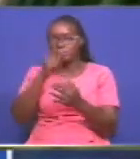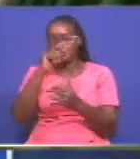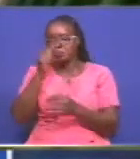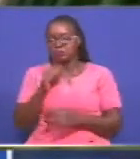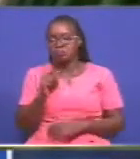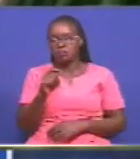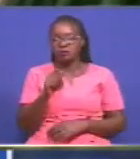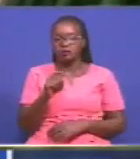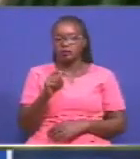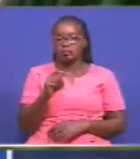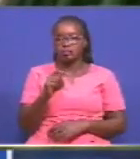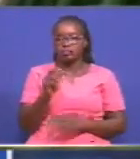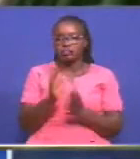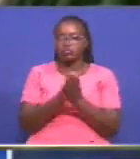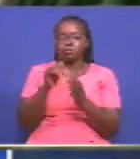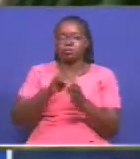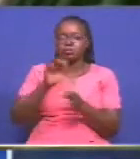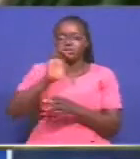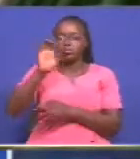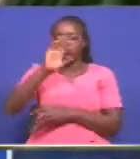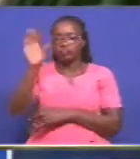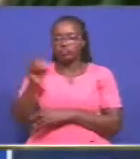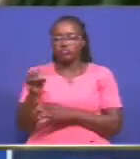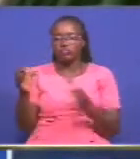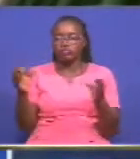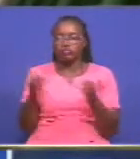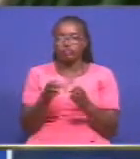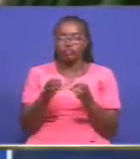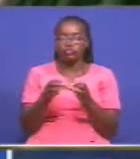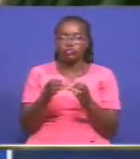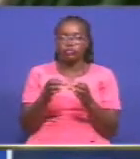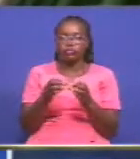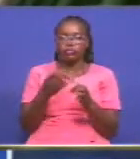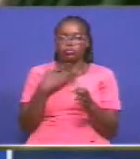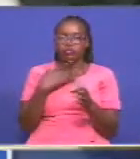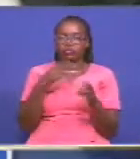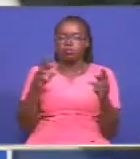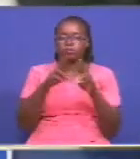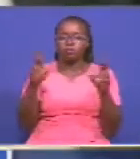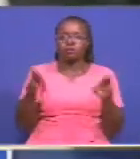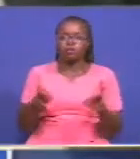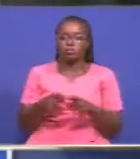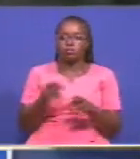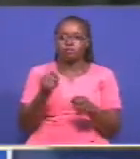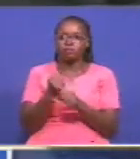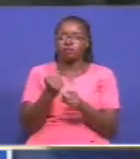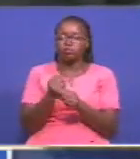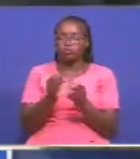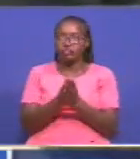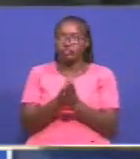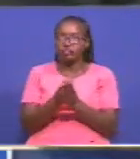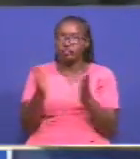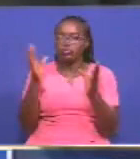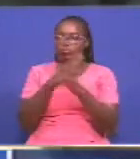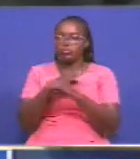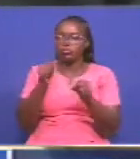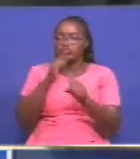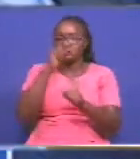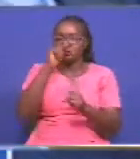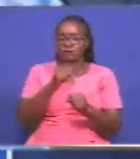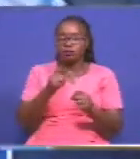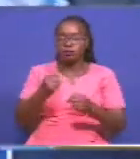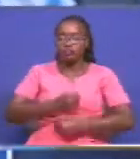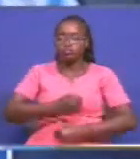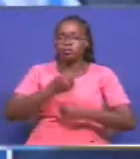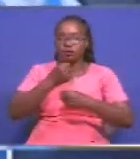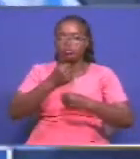Tanzania within the East African Community Customs Union framework. President Samia Suluhu exuded confidence that